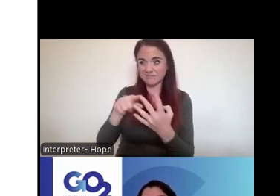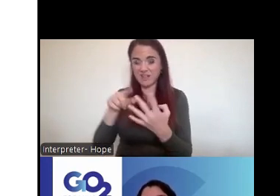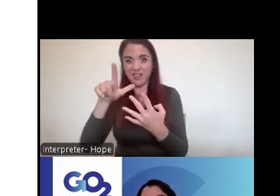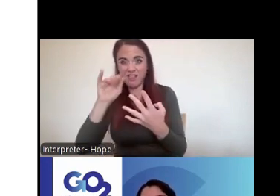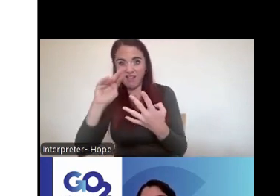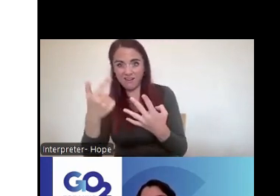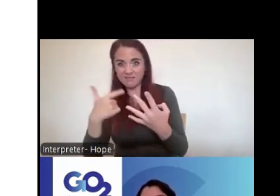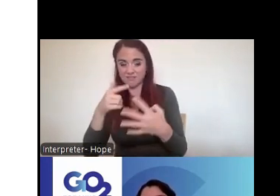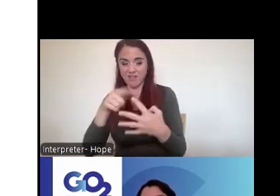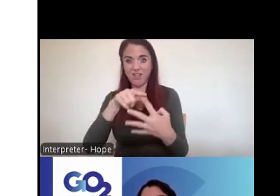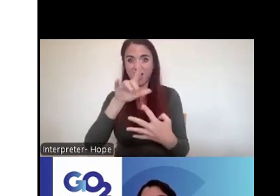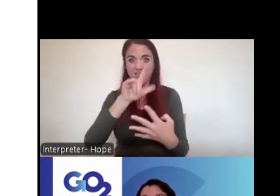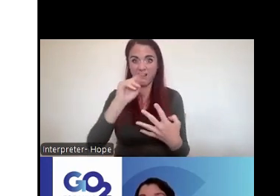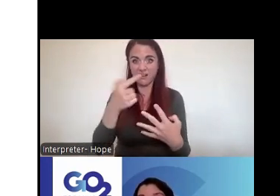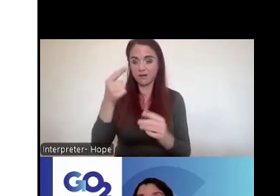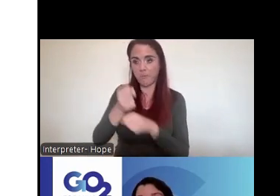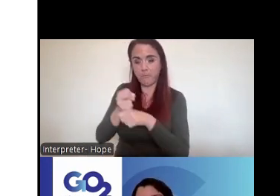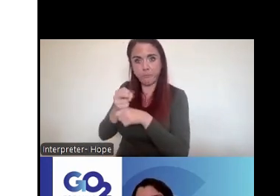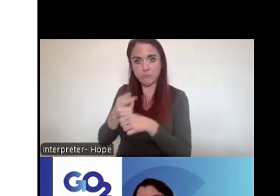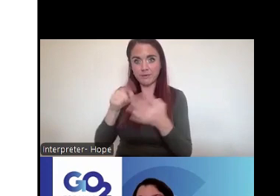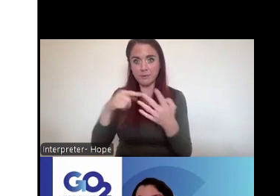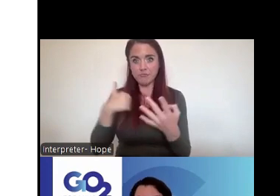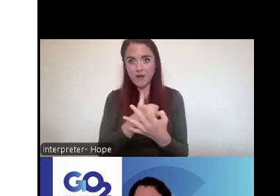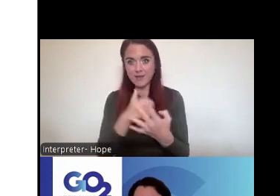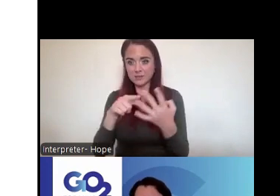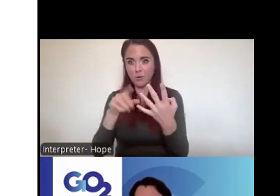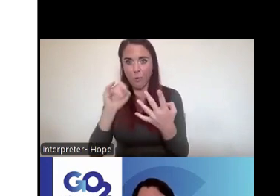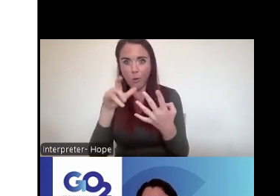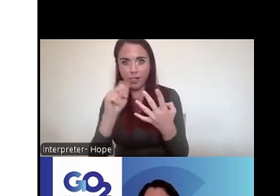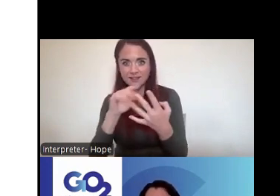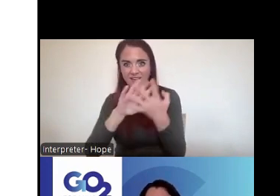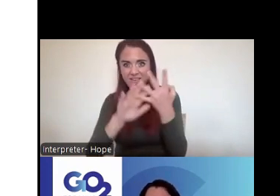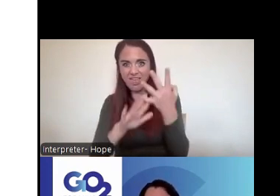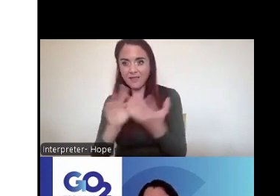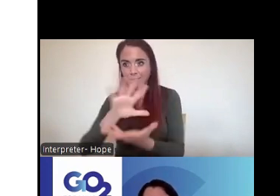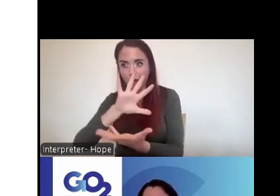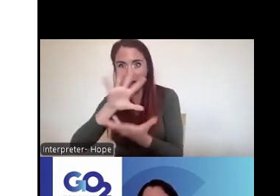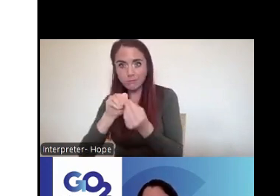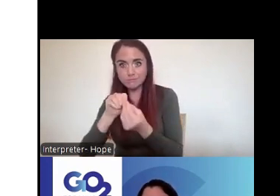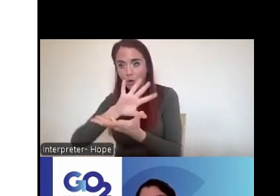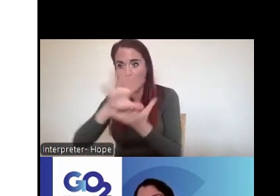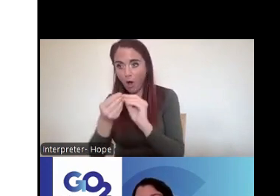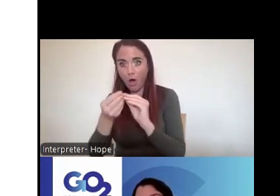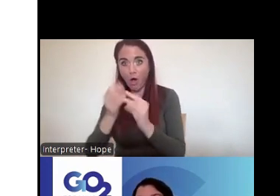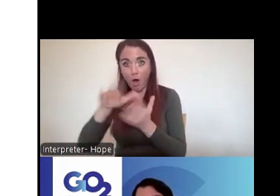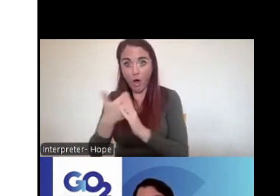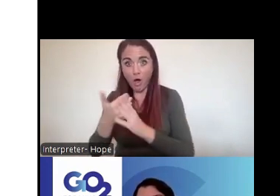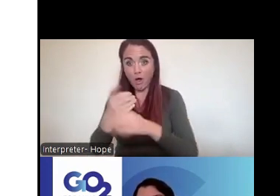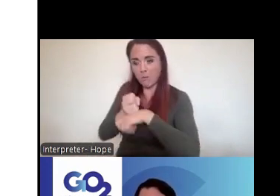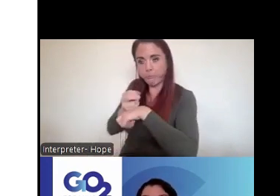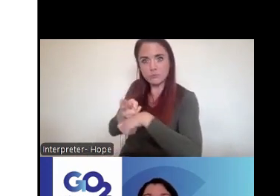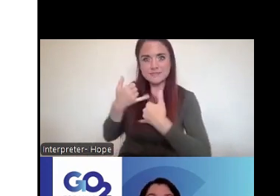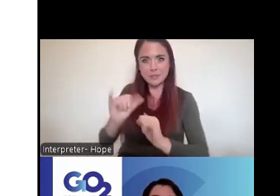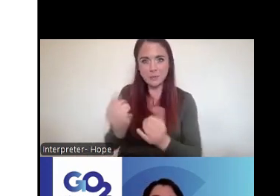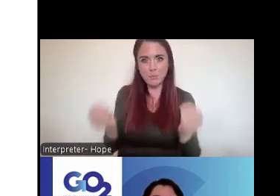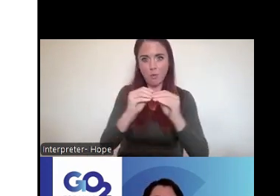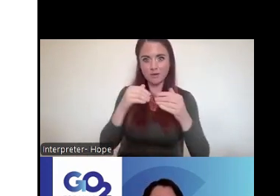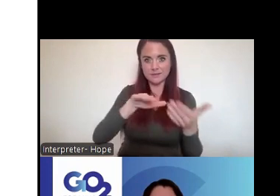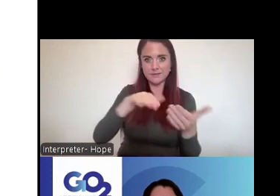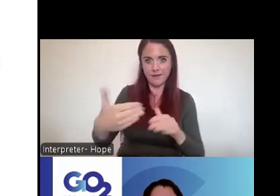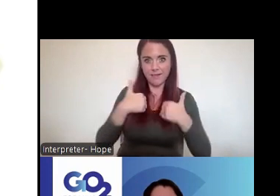to change the outlook of what it looks like to be diagnosed with lung cancer, and that stems from early screening.